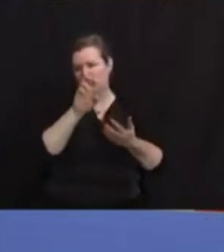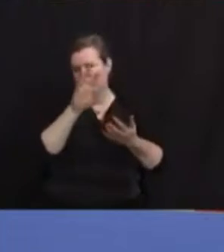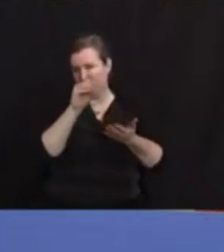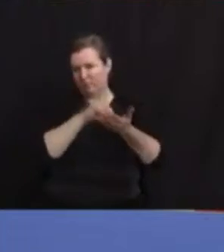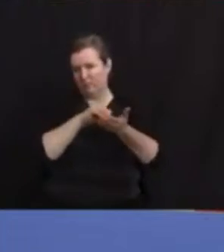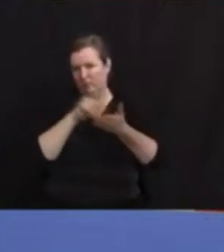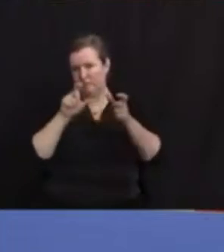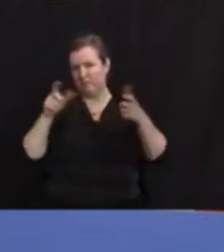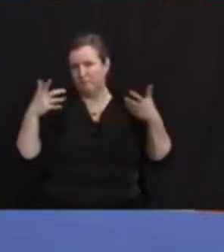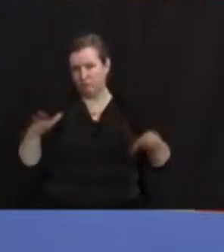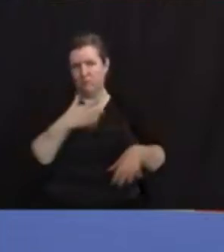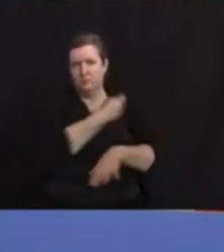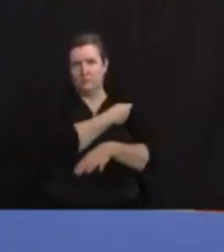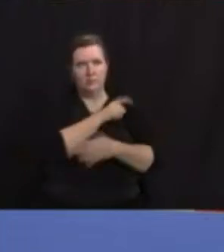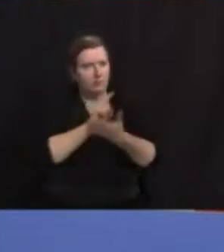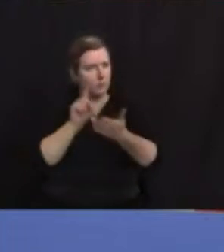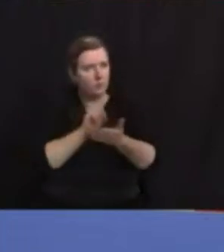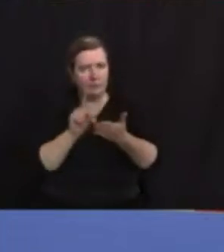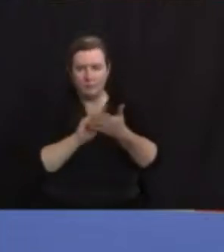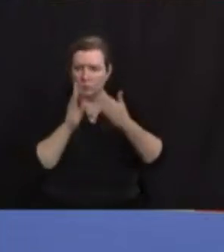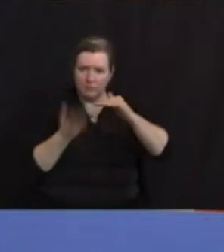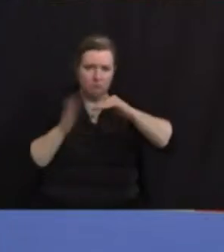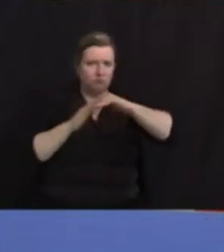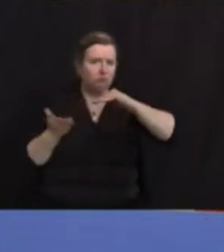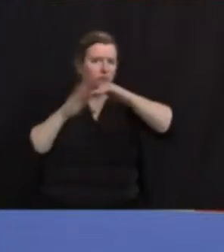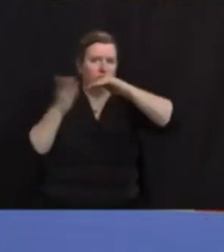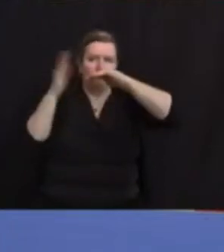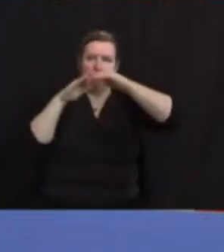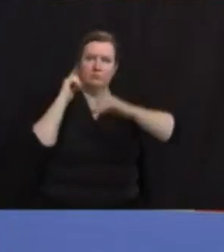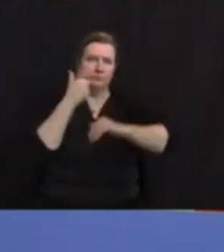to actually have more and more people, weather permitting.